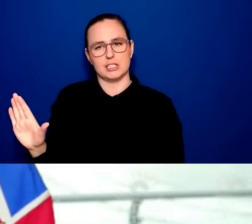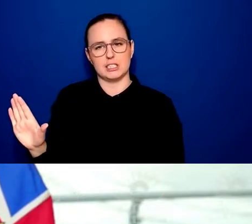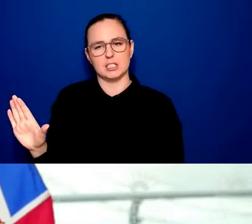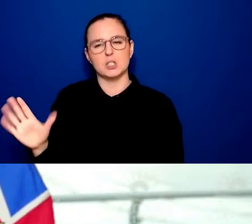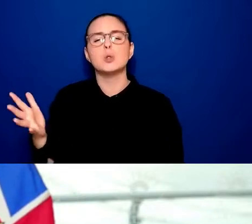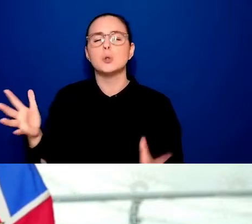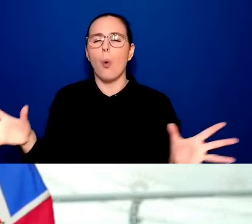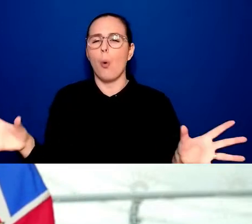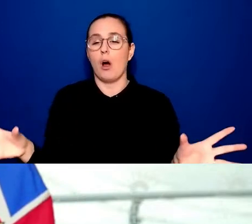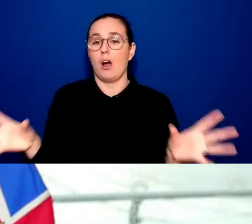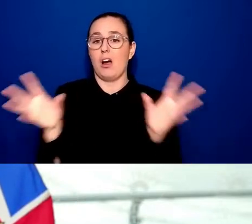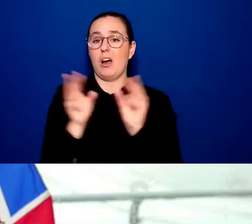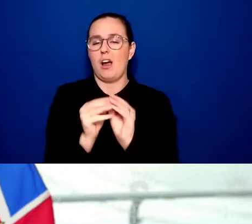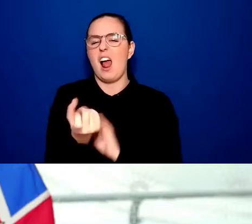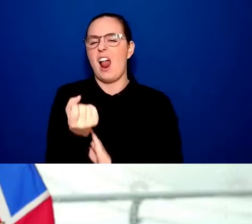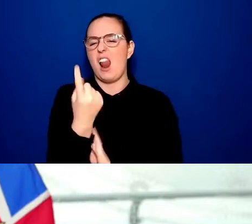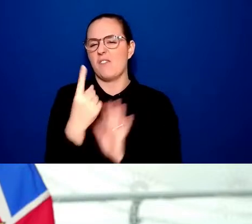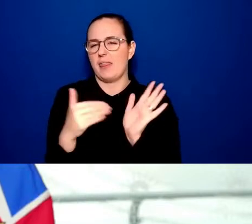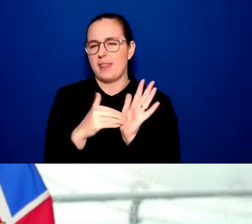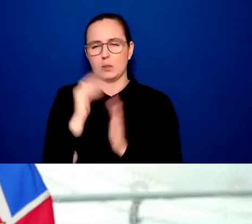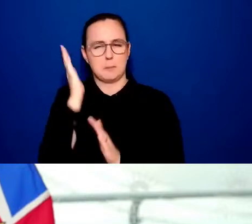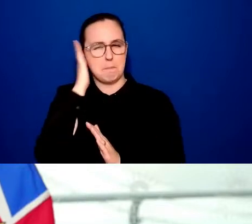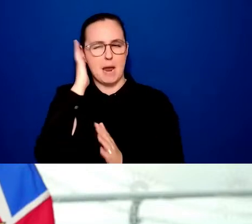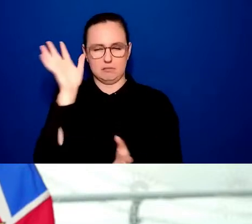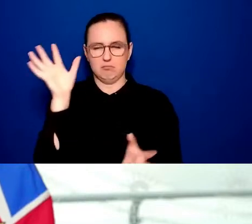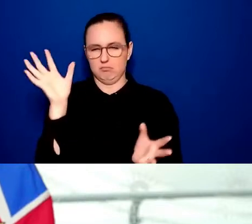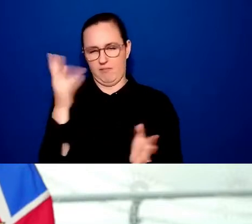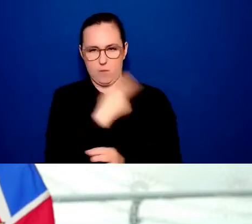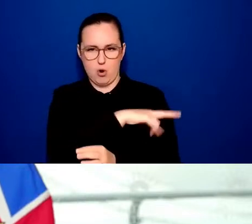11,571. Of our base beds, as of today,